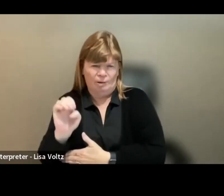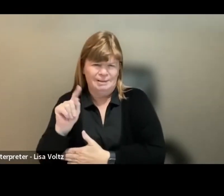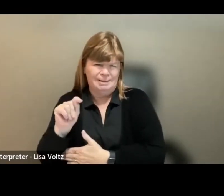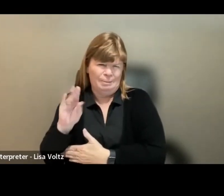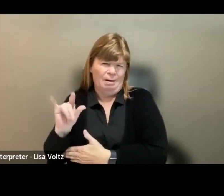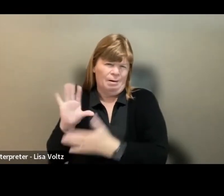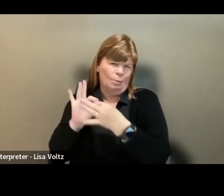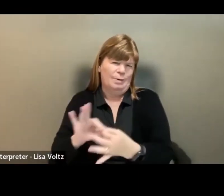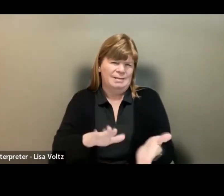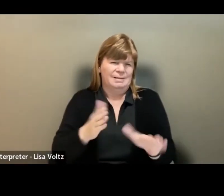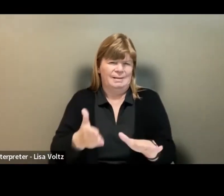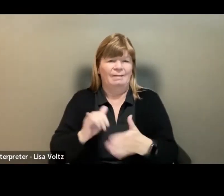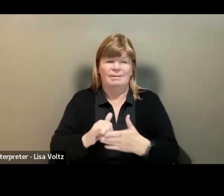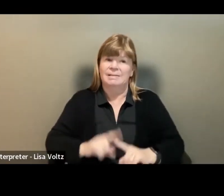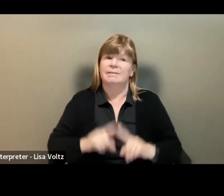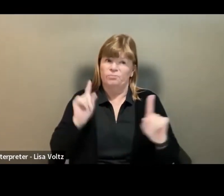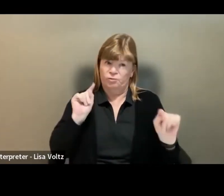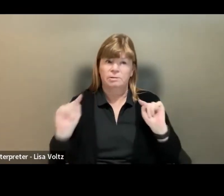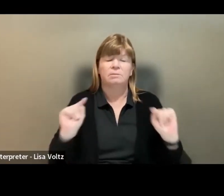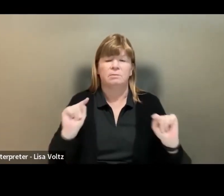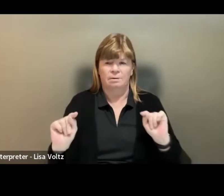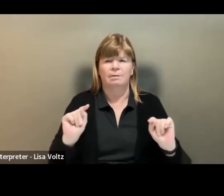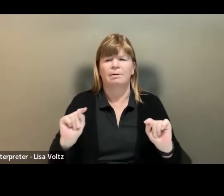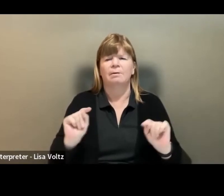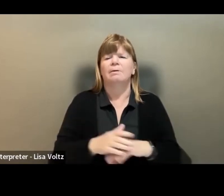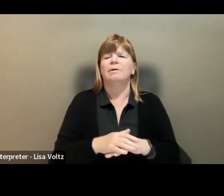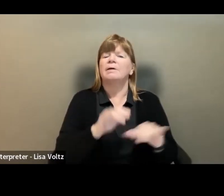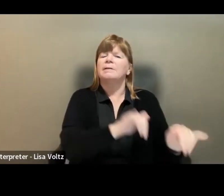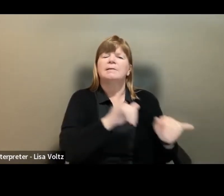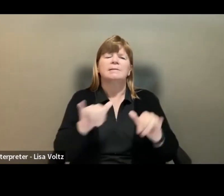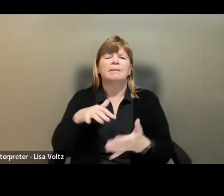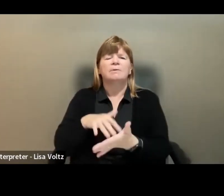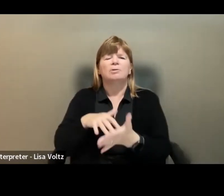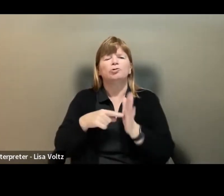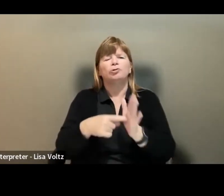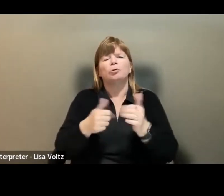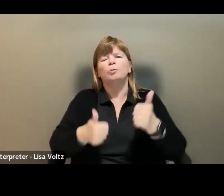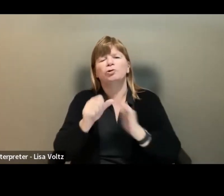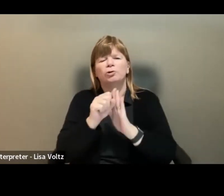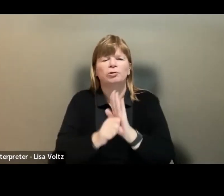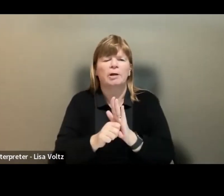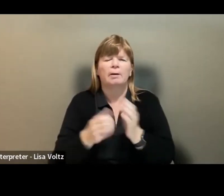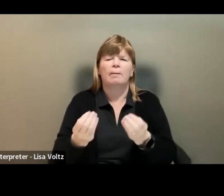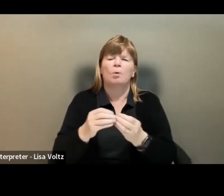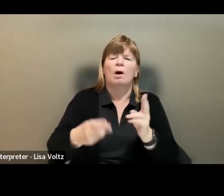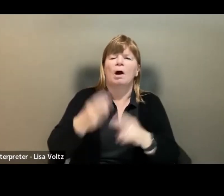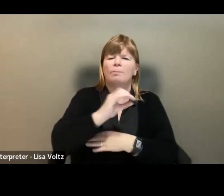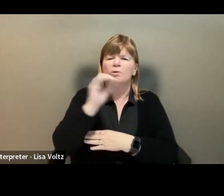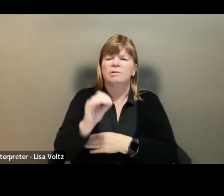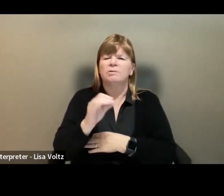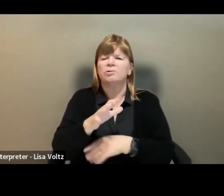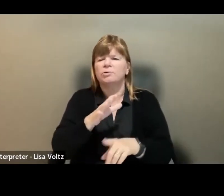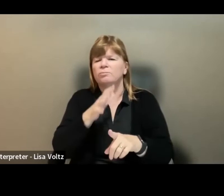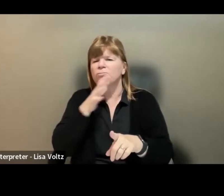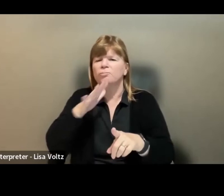a pretty dramatic difference. And the same study showed that states with a higher percentage of rural residents had a